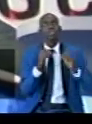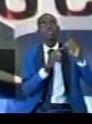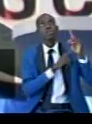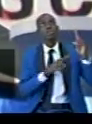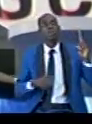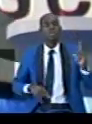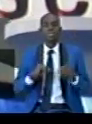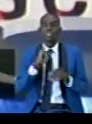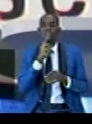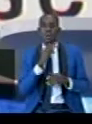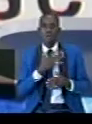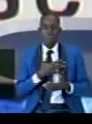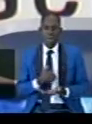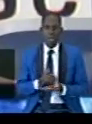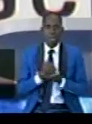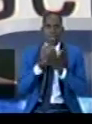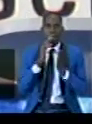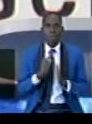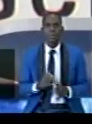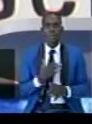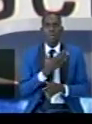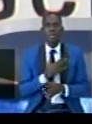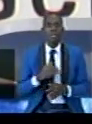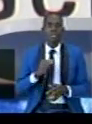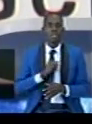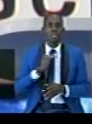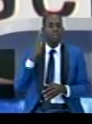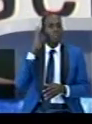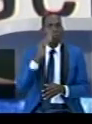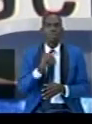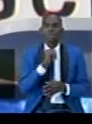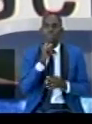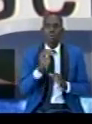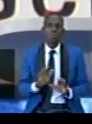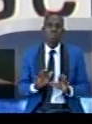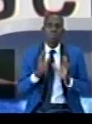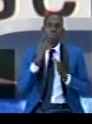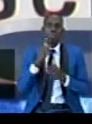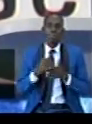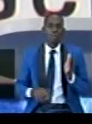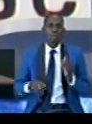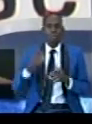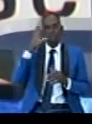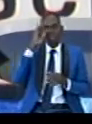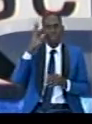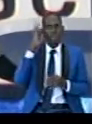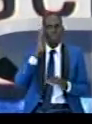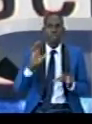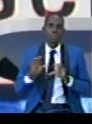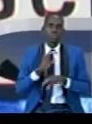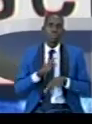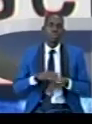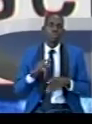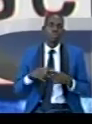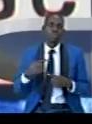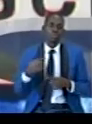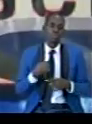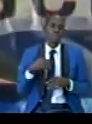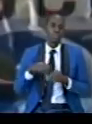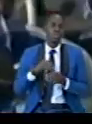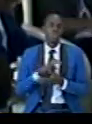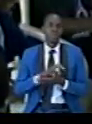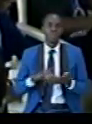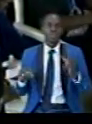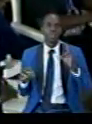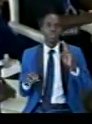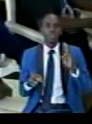my helper, and I will not fear what man shall do unto me. Look at verse 7. In